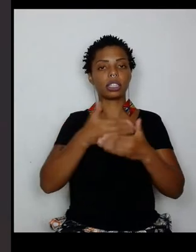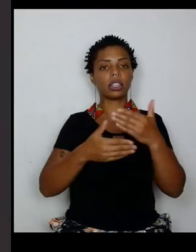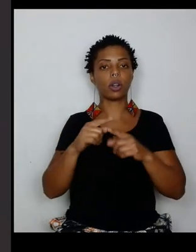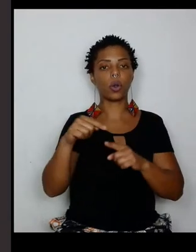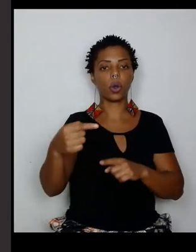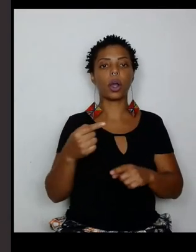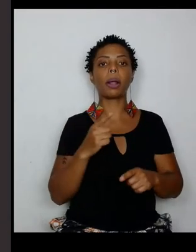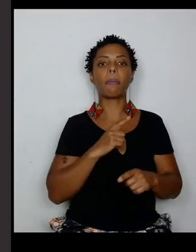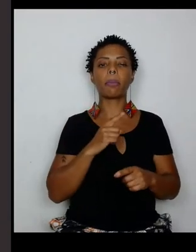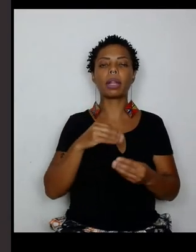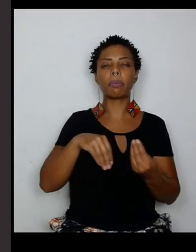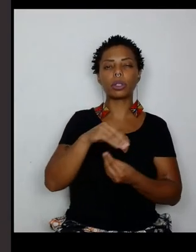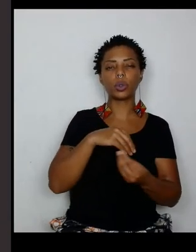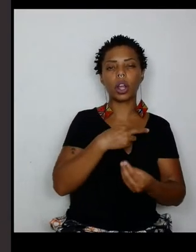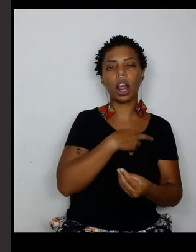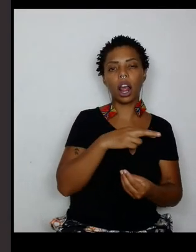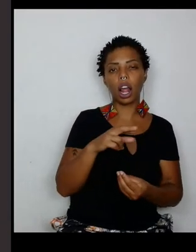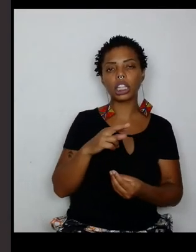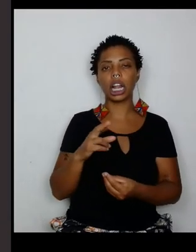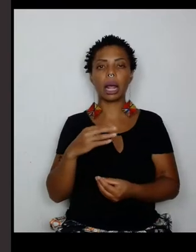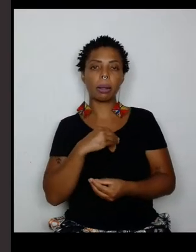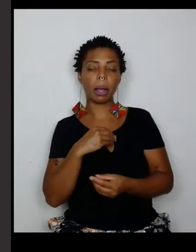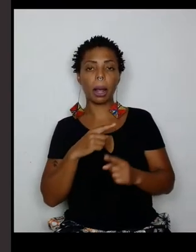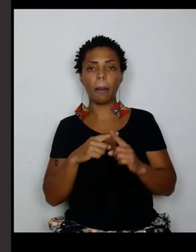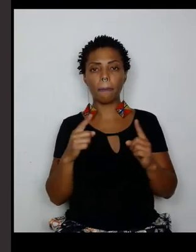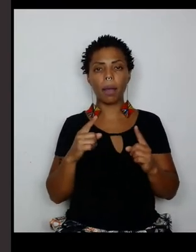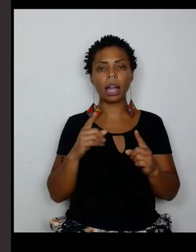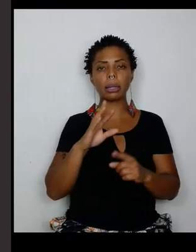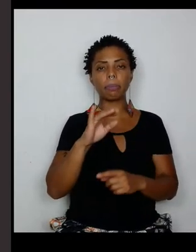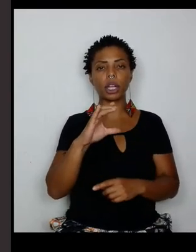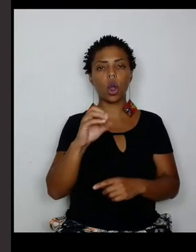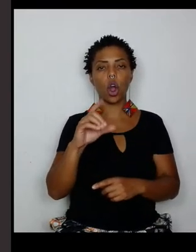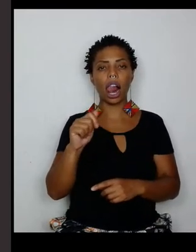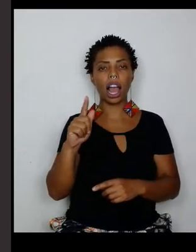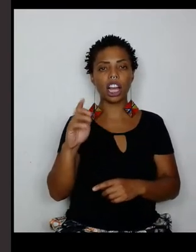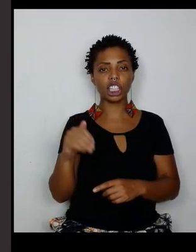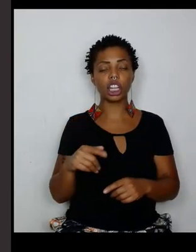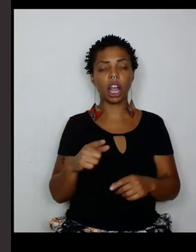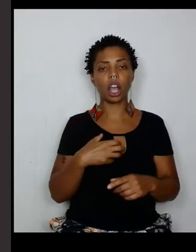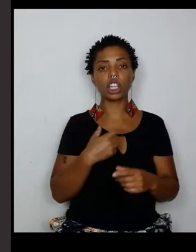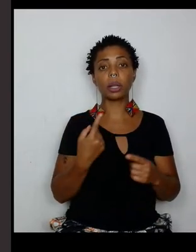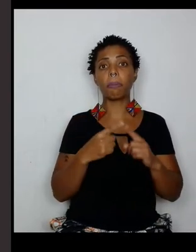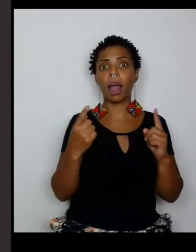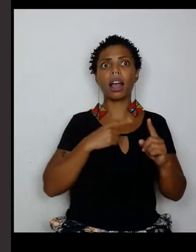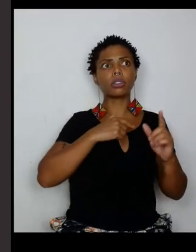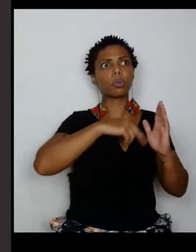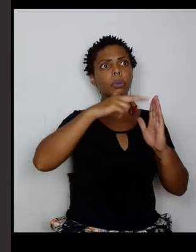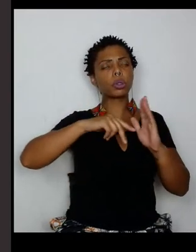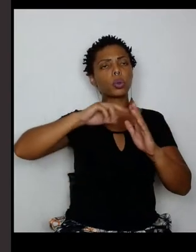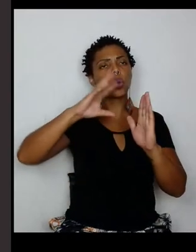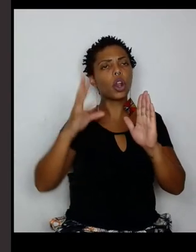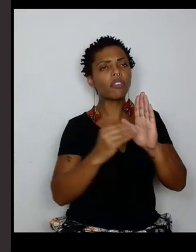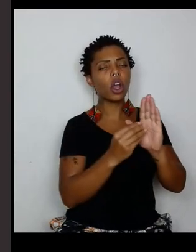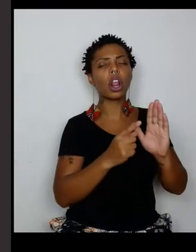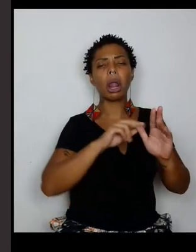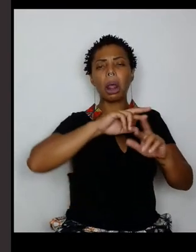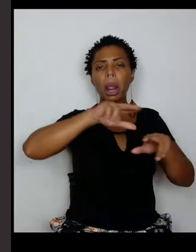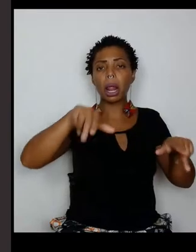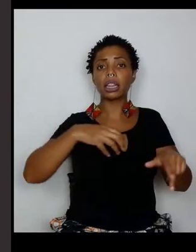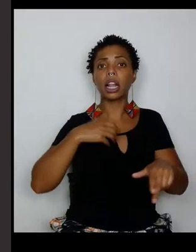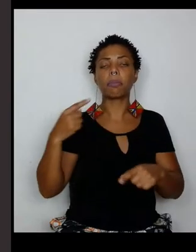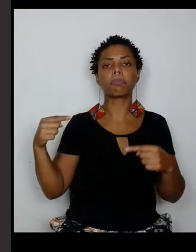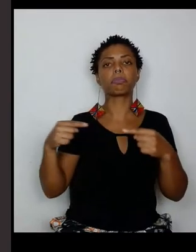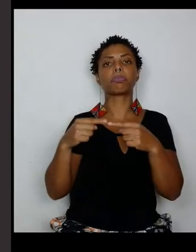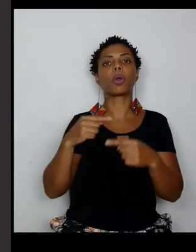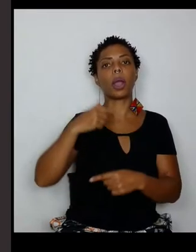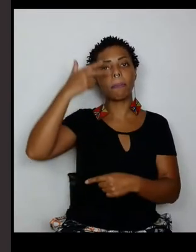his paintings prints sculptures and ceramics combine styles and subjects from early pre-contact peru egypt oceania